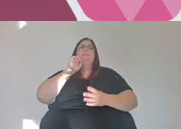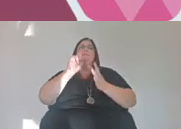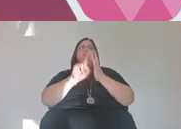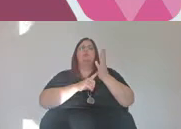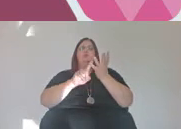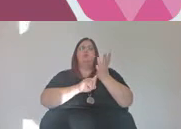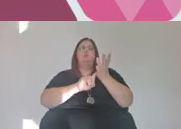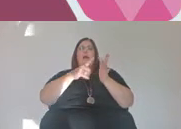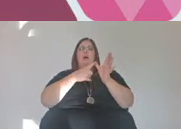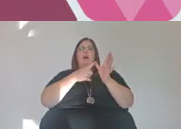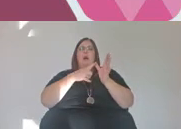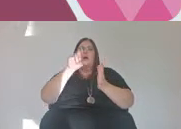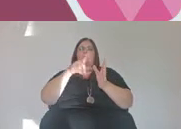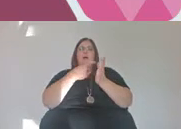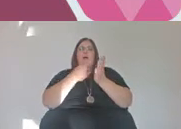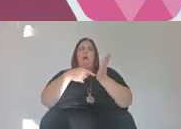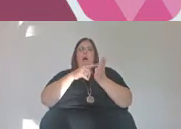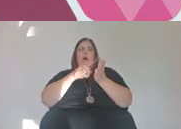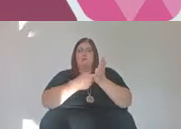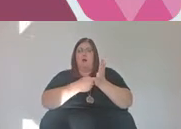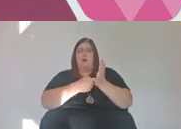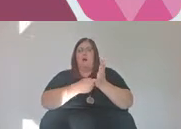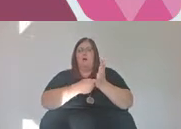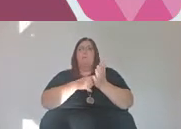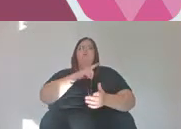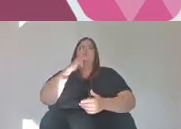Carter, who wasn't going to be with us, but